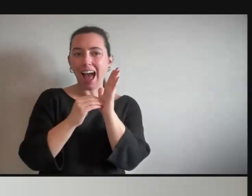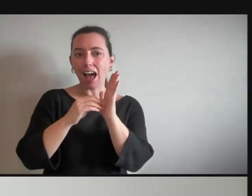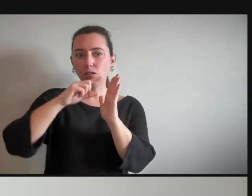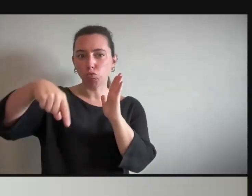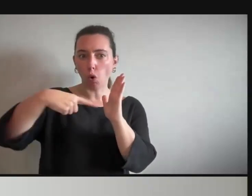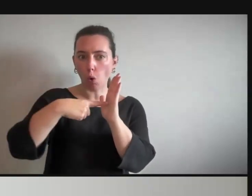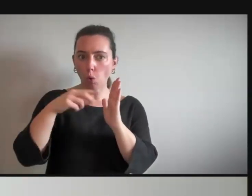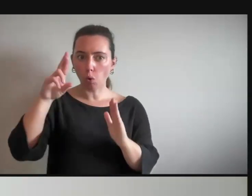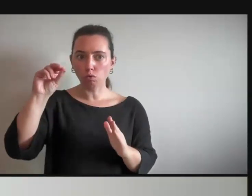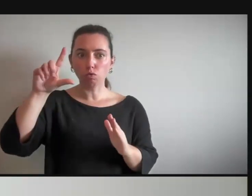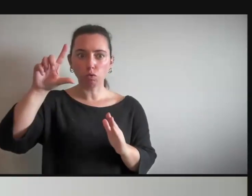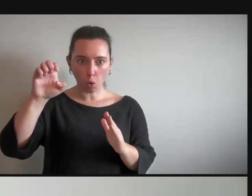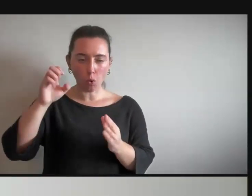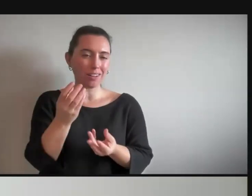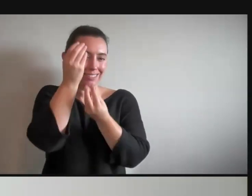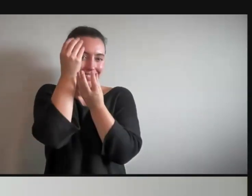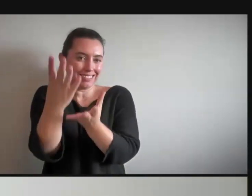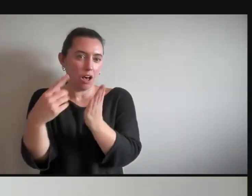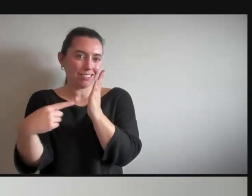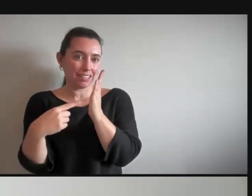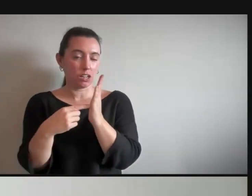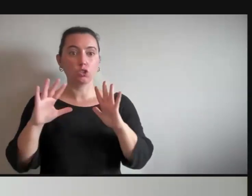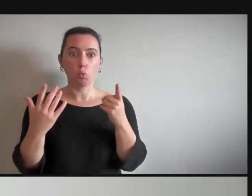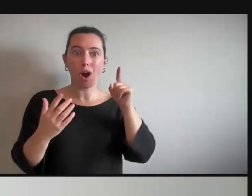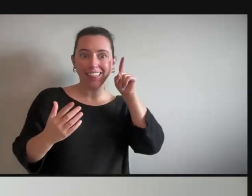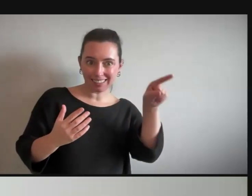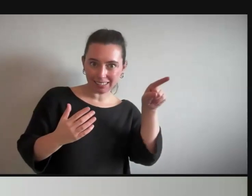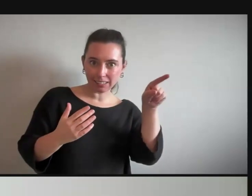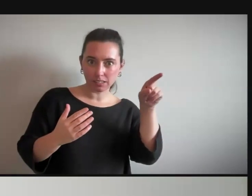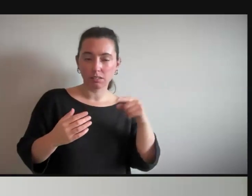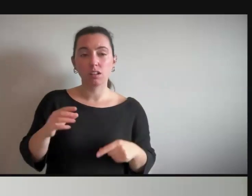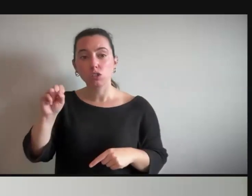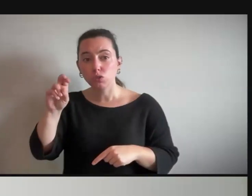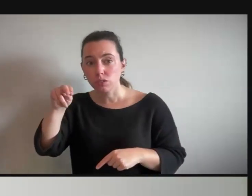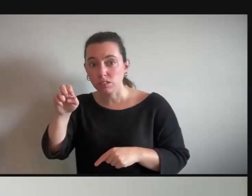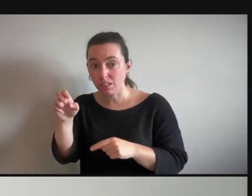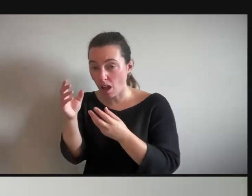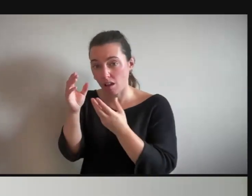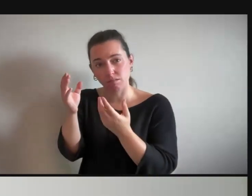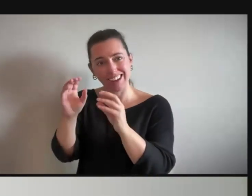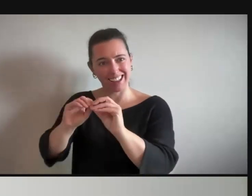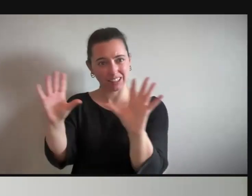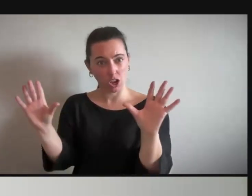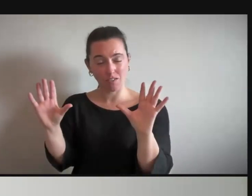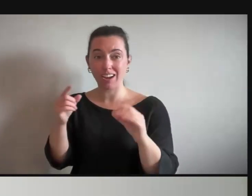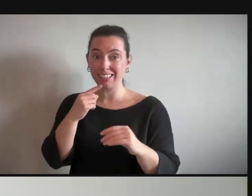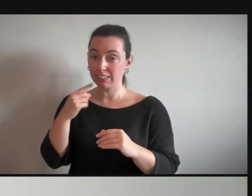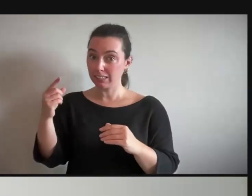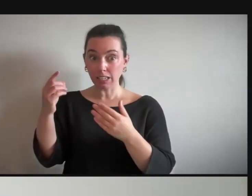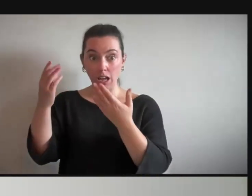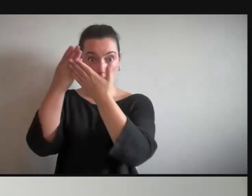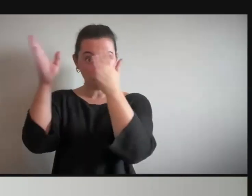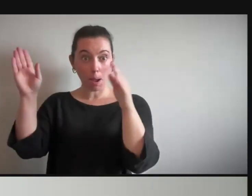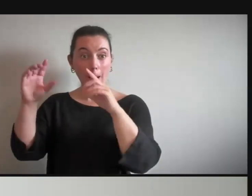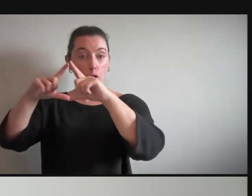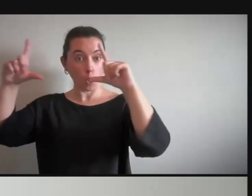doing. But the question was, shouldn't the public sector bodies share the source code? I think that was the